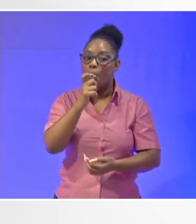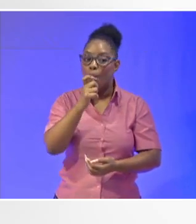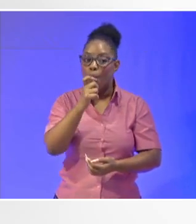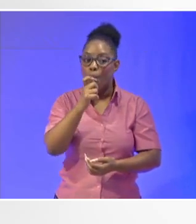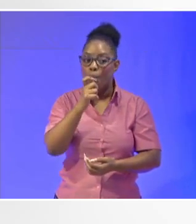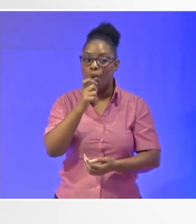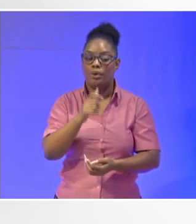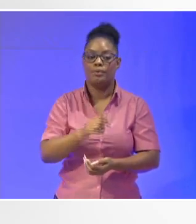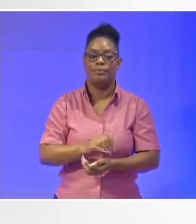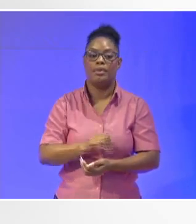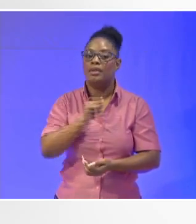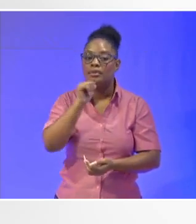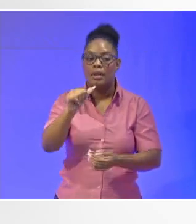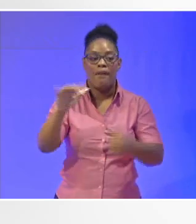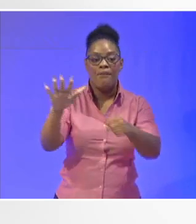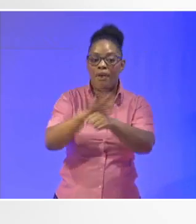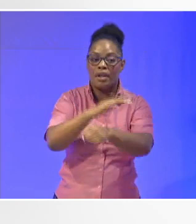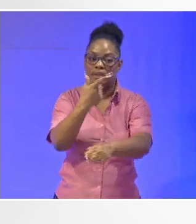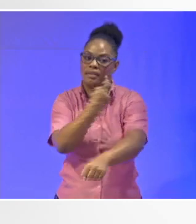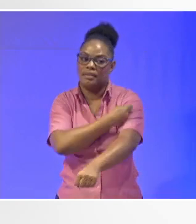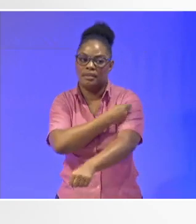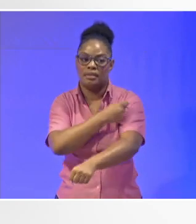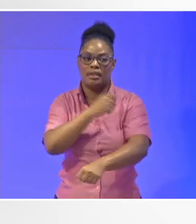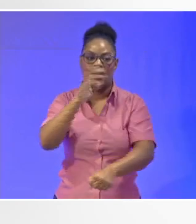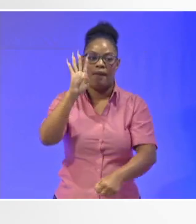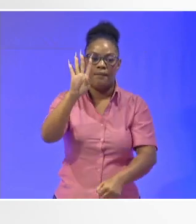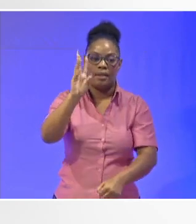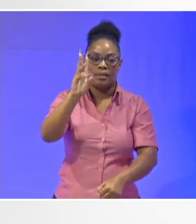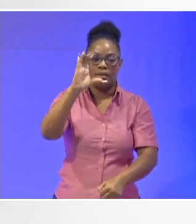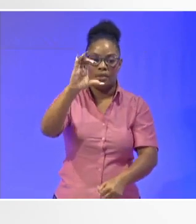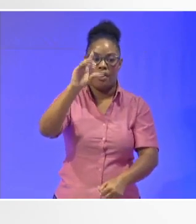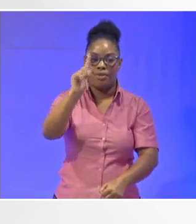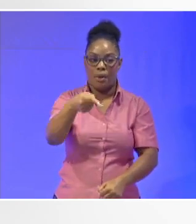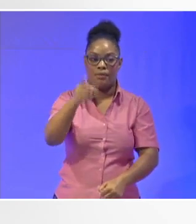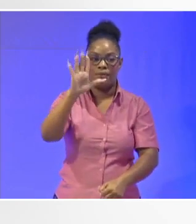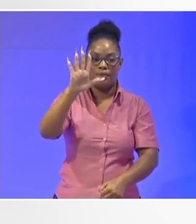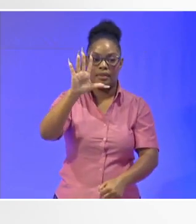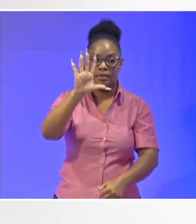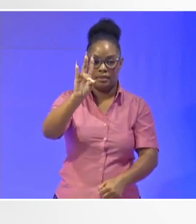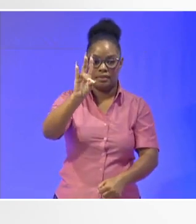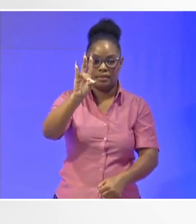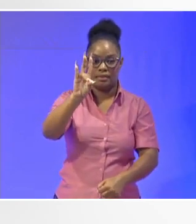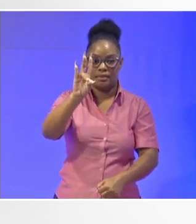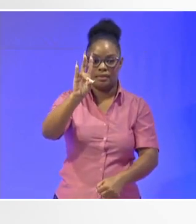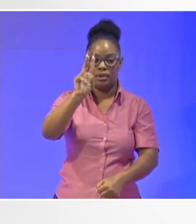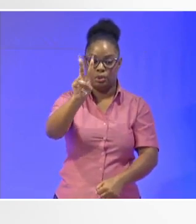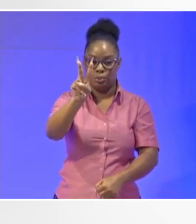fully vaccinated, 720,502. Boosted administered so far,